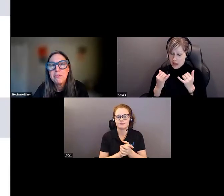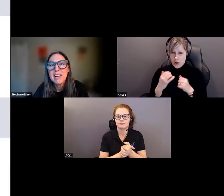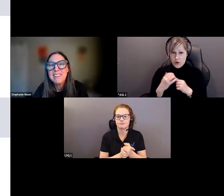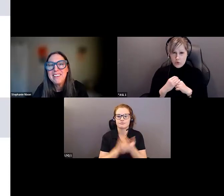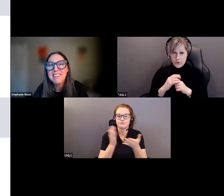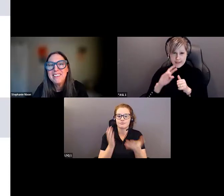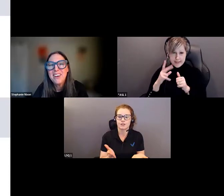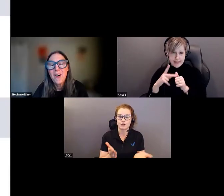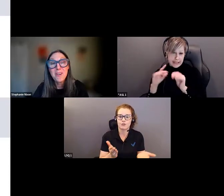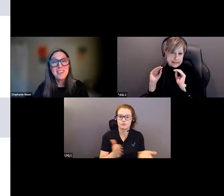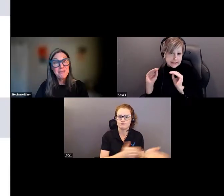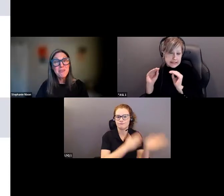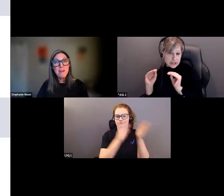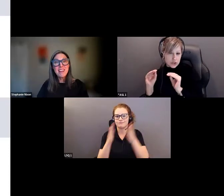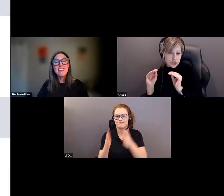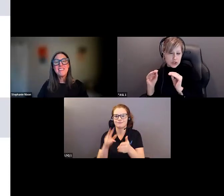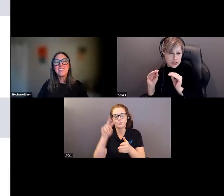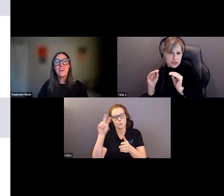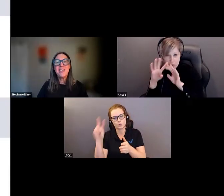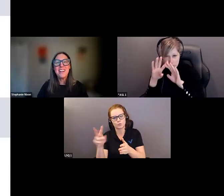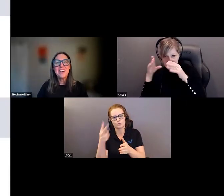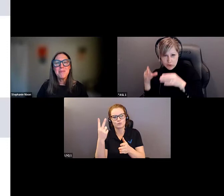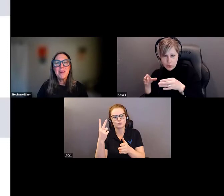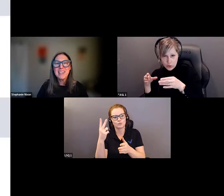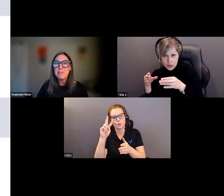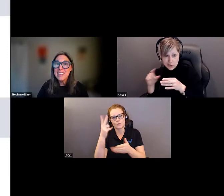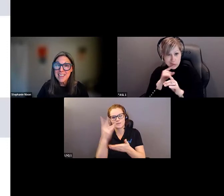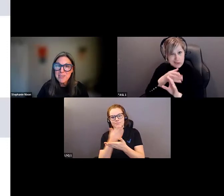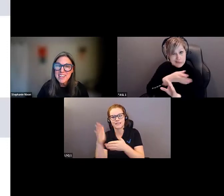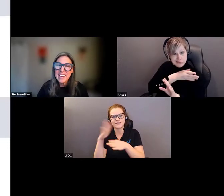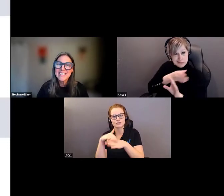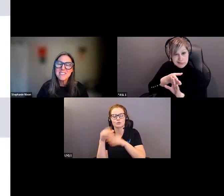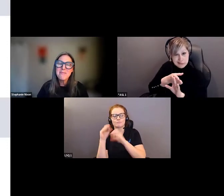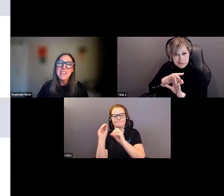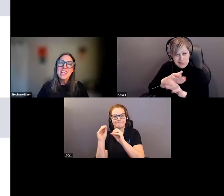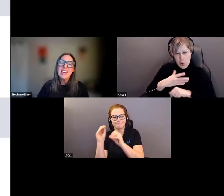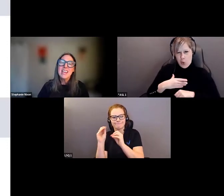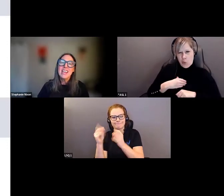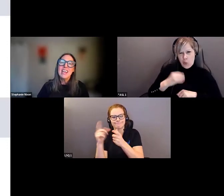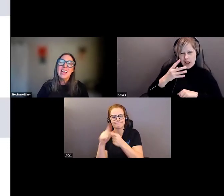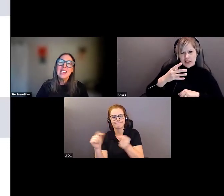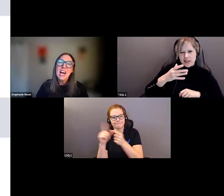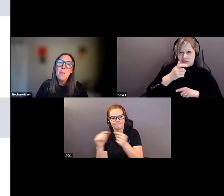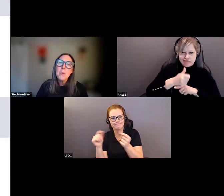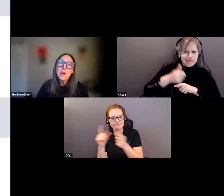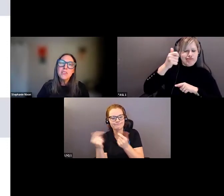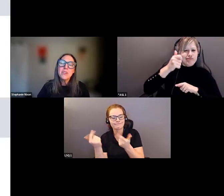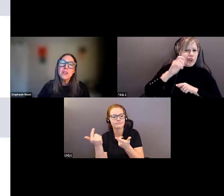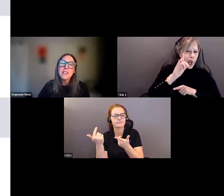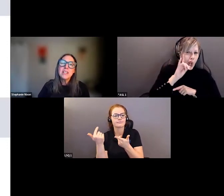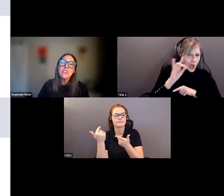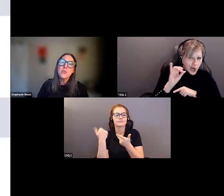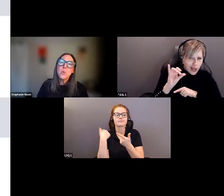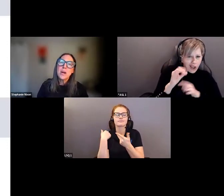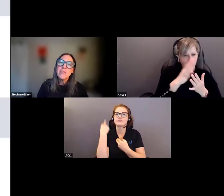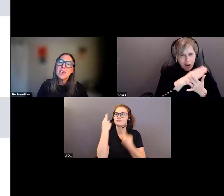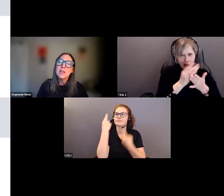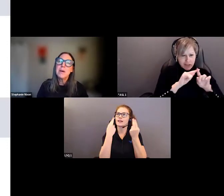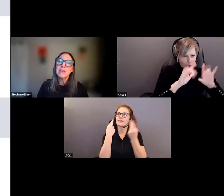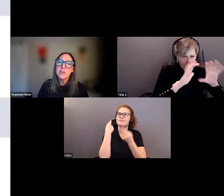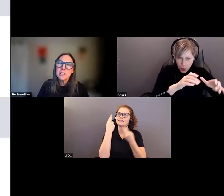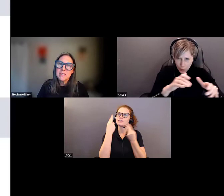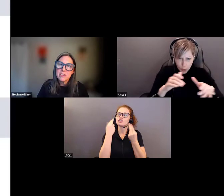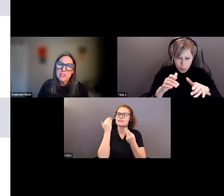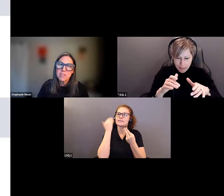We were reflecting on different ways that the colonized mind plays out in action. And now we want to turn our attention to what